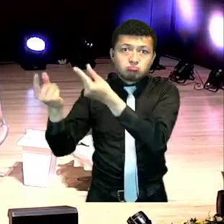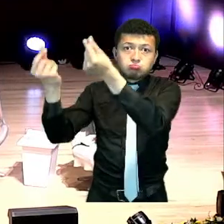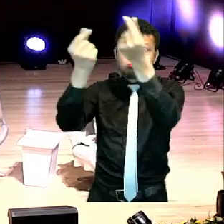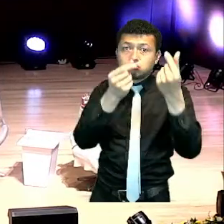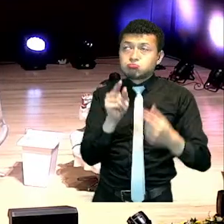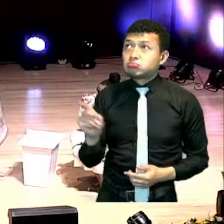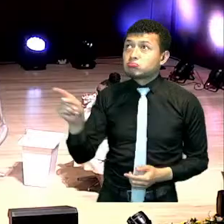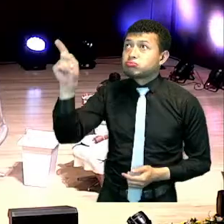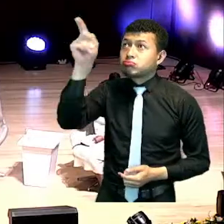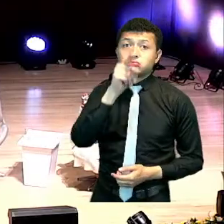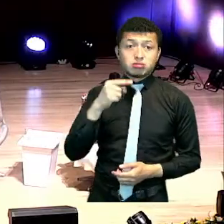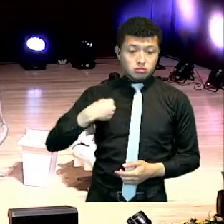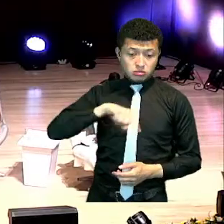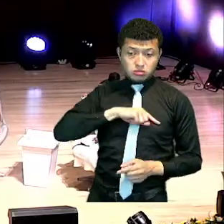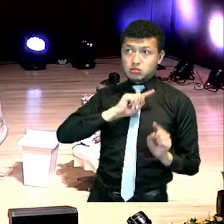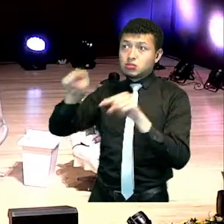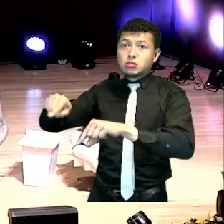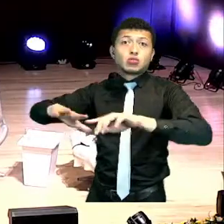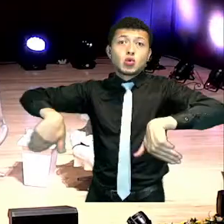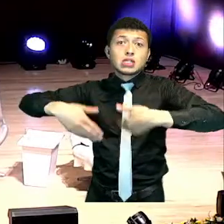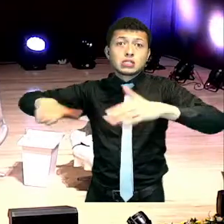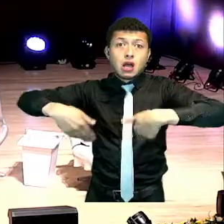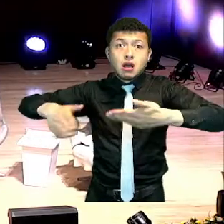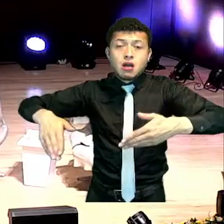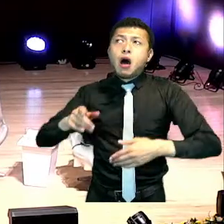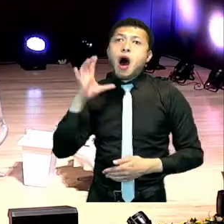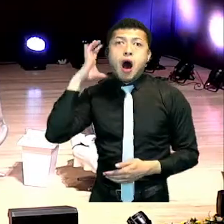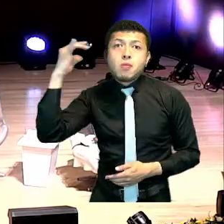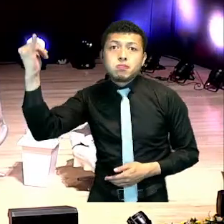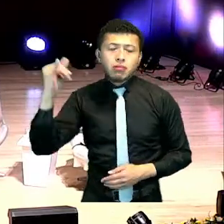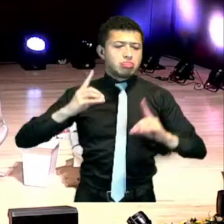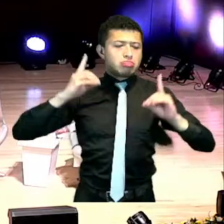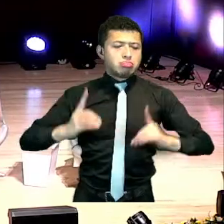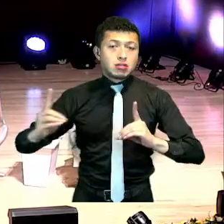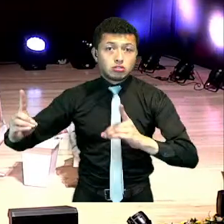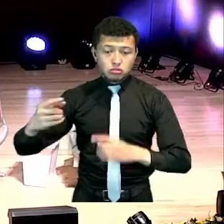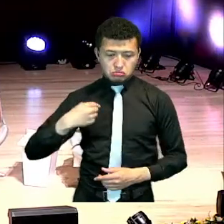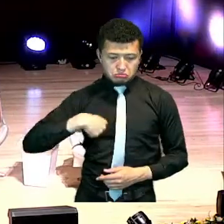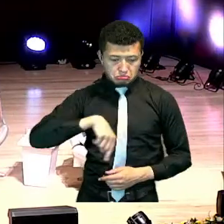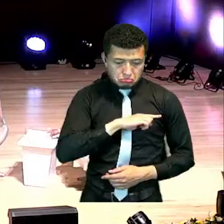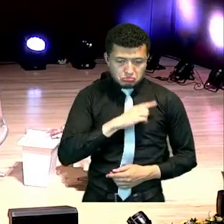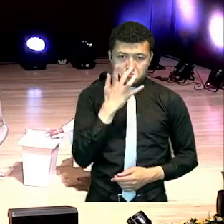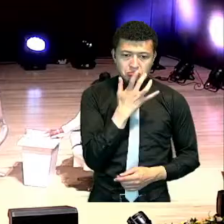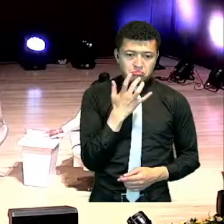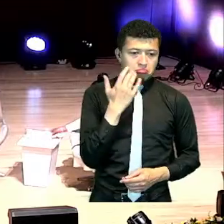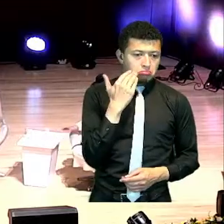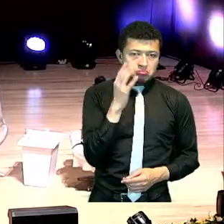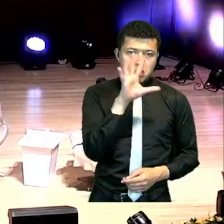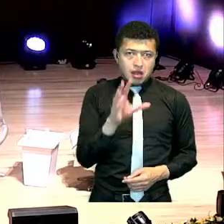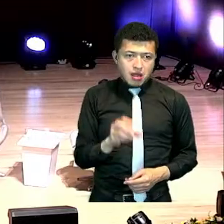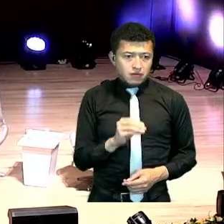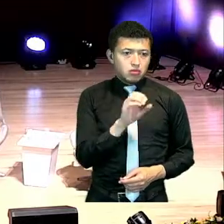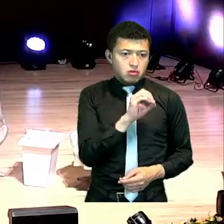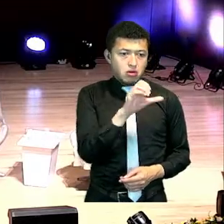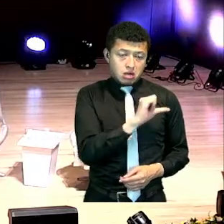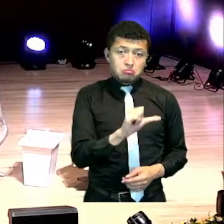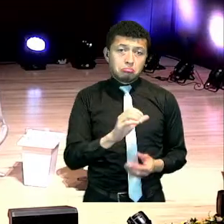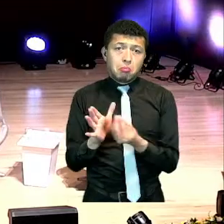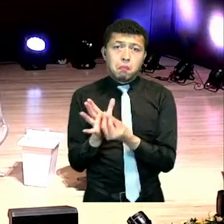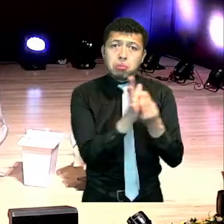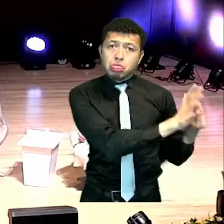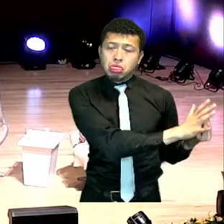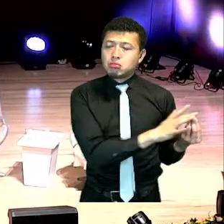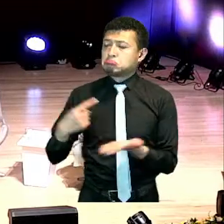there. It's always other people deciding for us things that will affect us, but without us participating. So